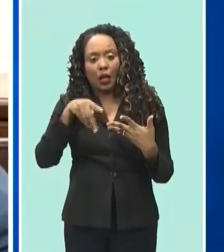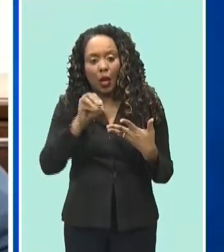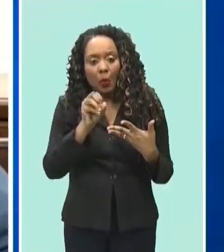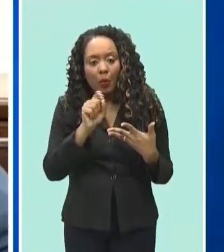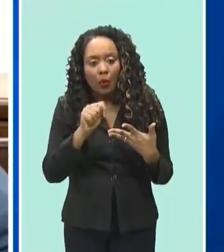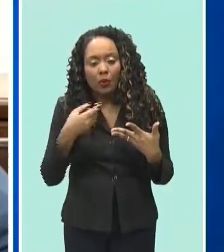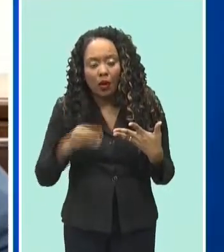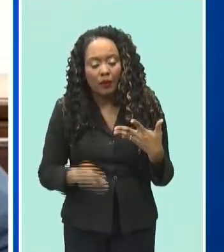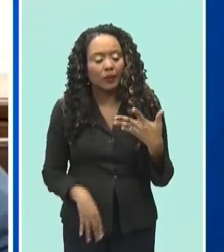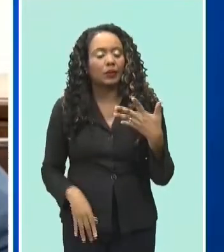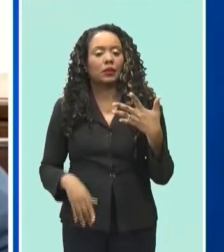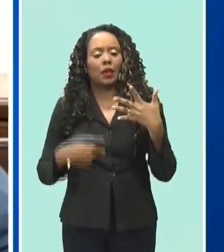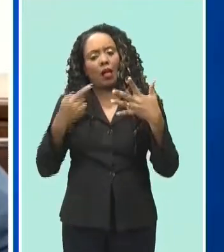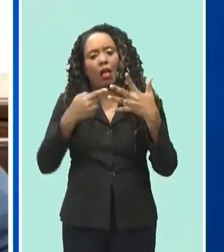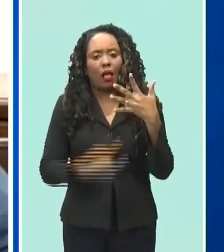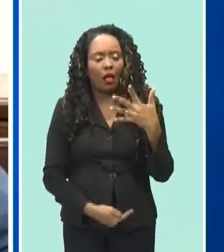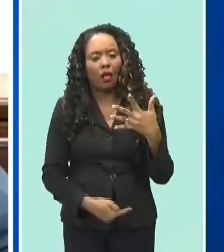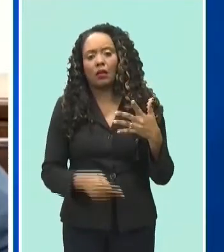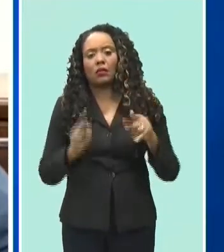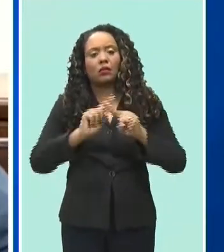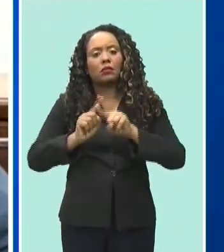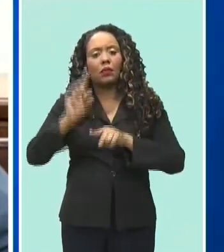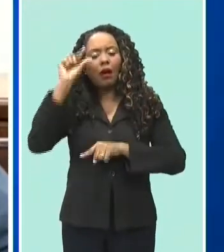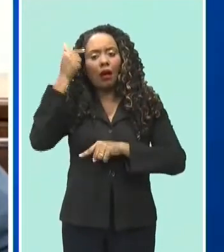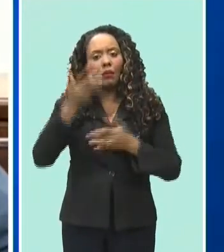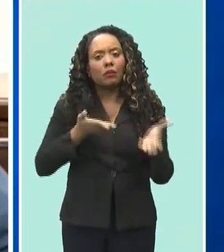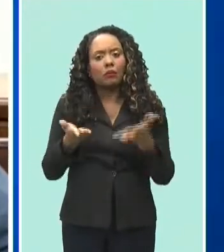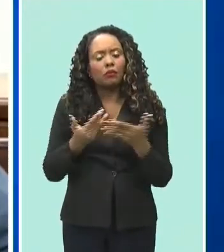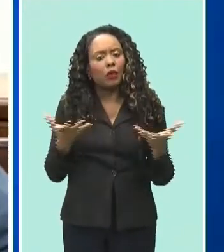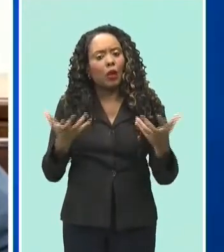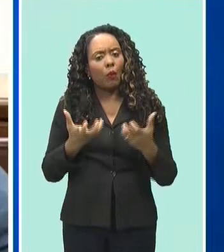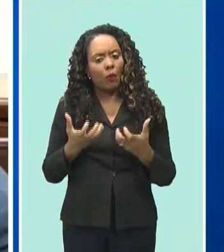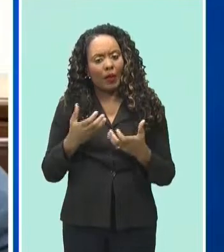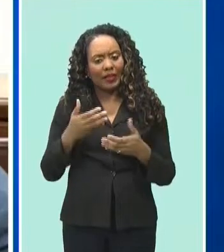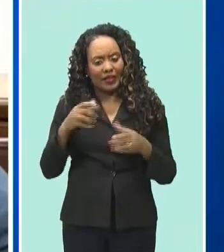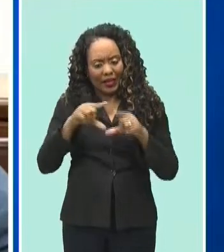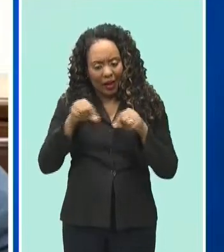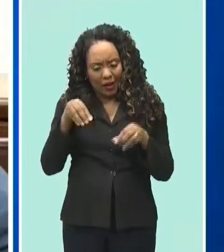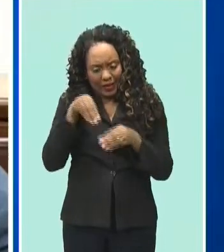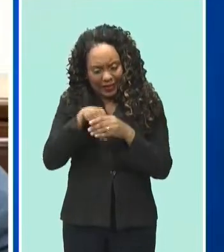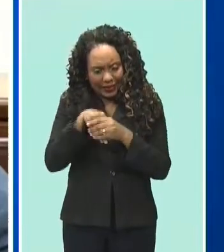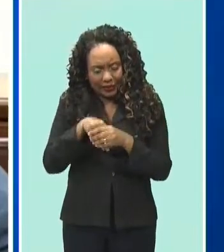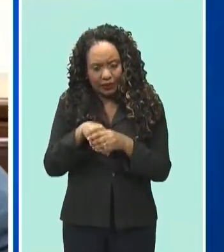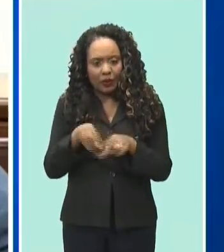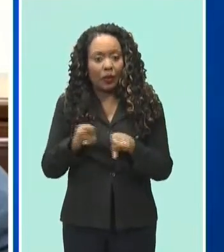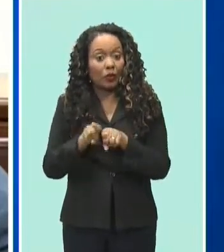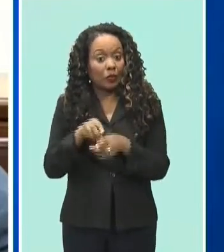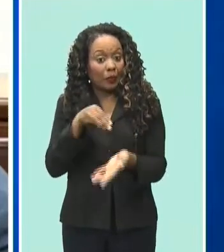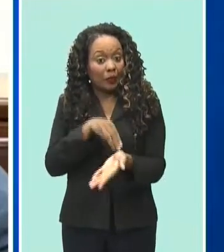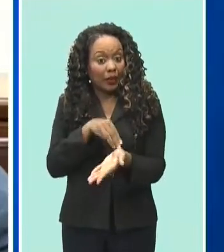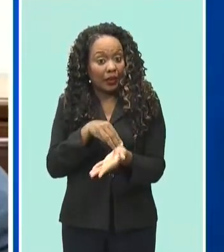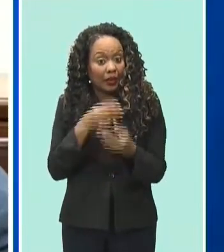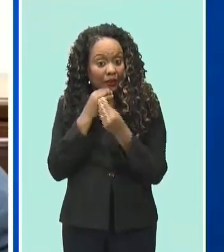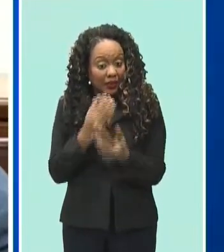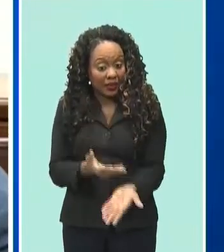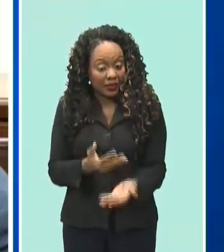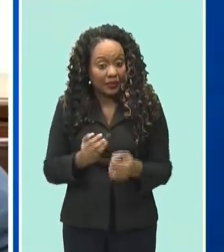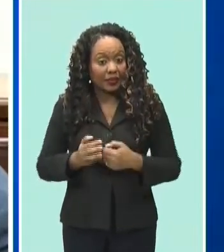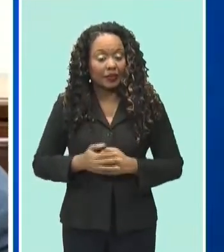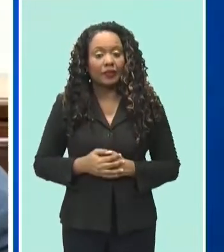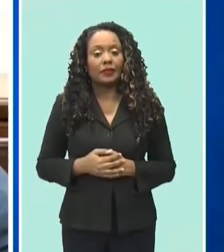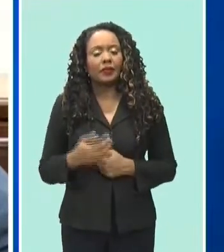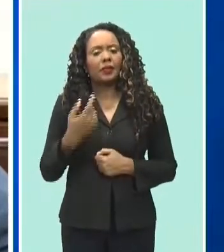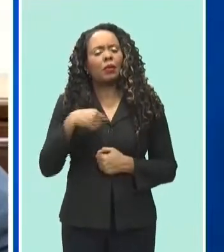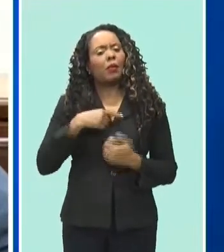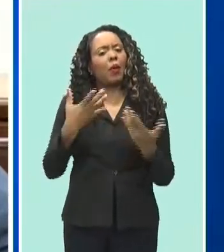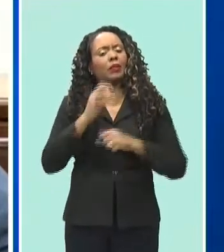of government services we're hoping to be able to have on that card, medical data and so on. Now, if we as a government are looking to